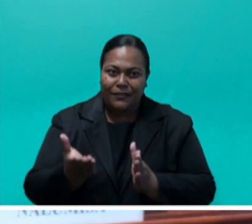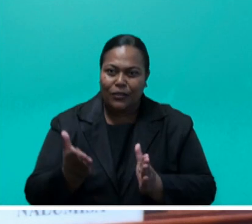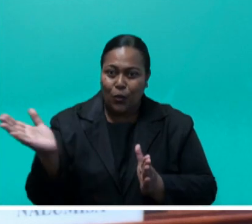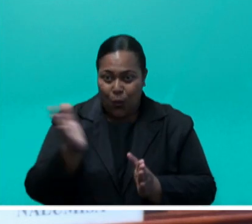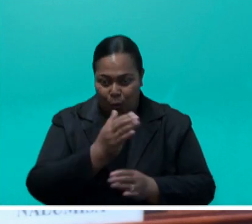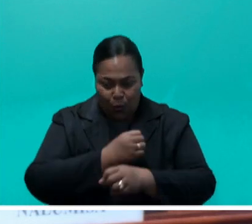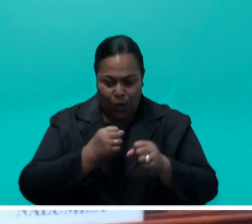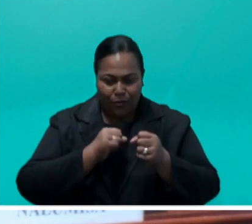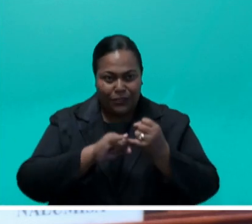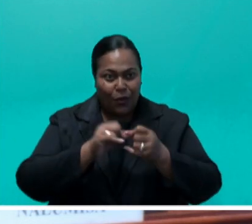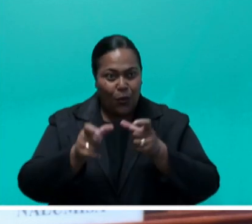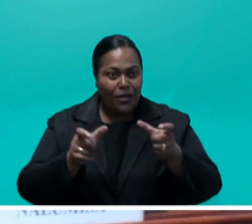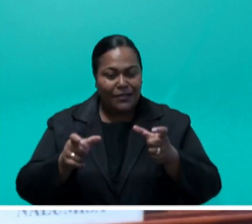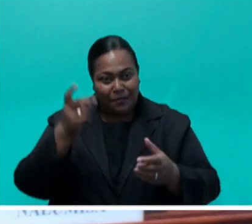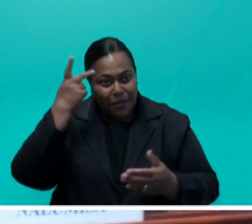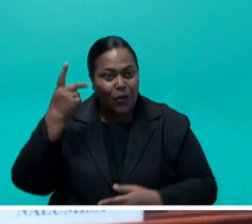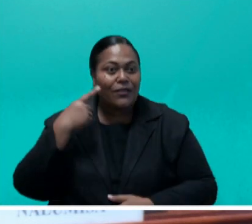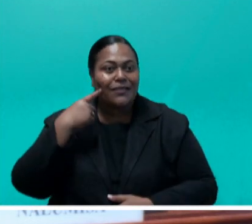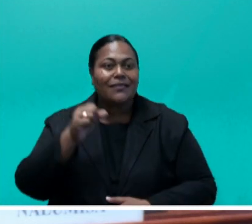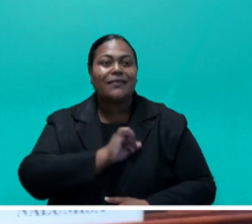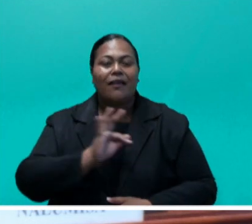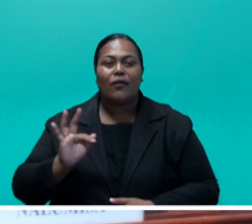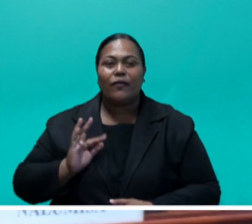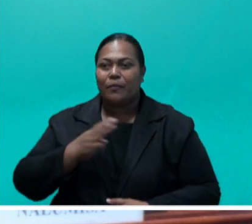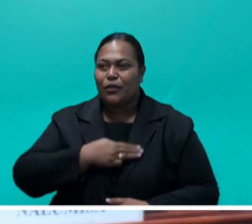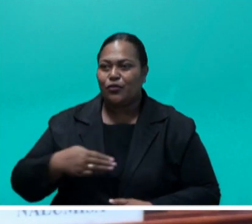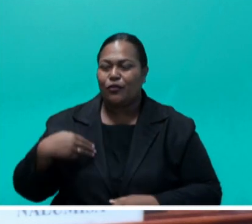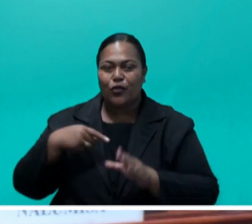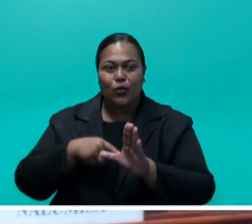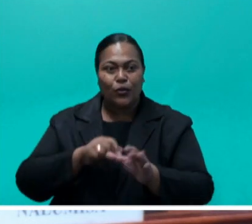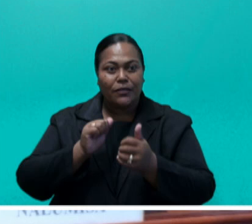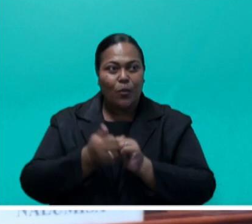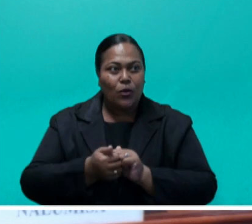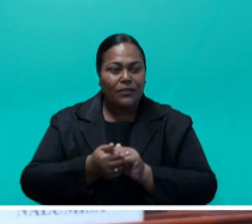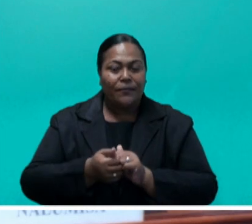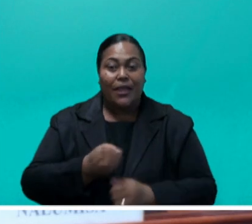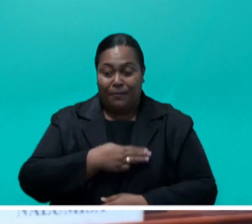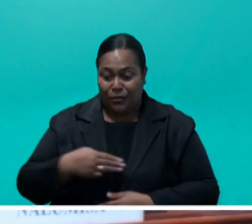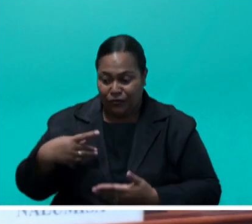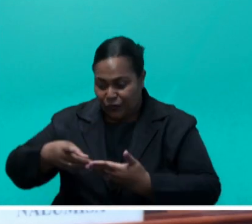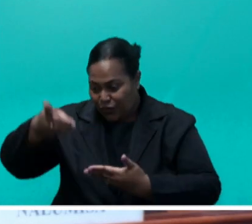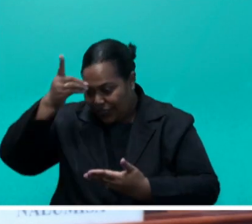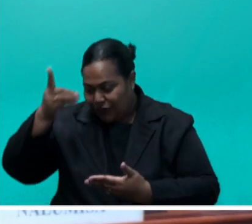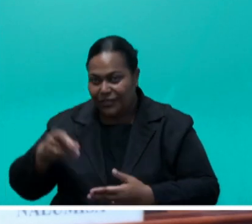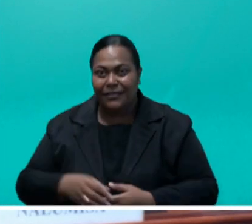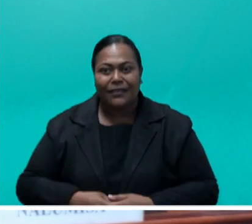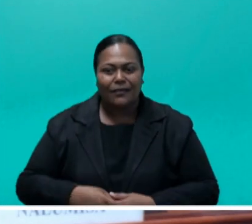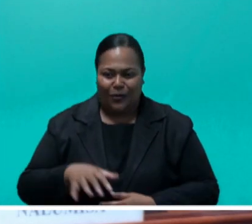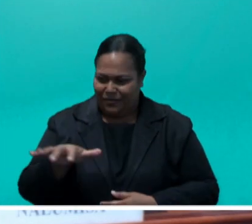stakeholders, parents, and the staff of the Ministry of Youth and Sports, the Ministry of Education, for